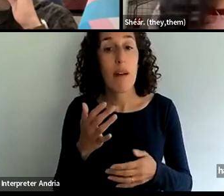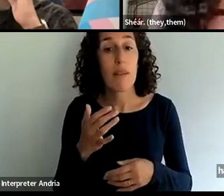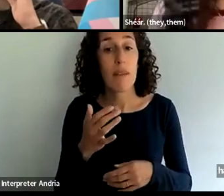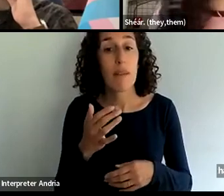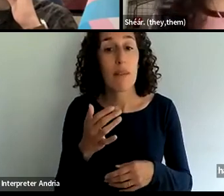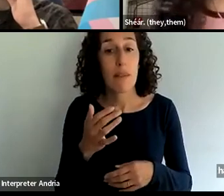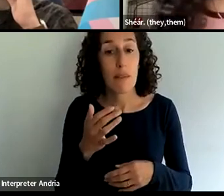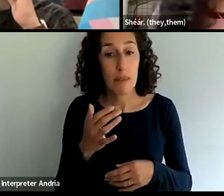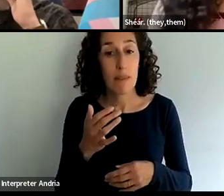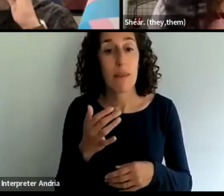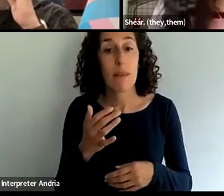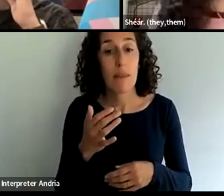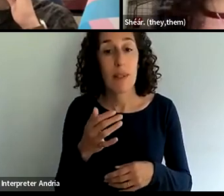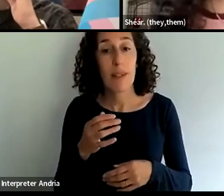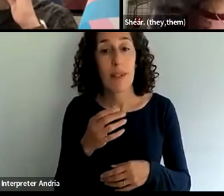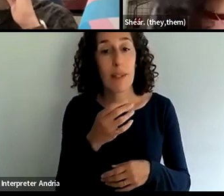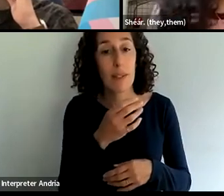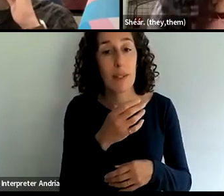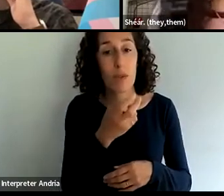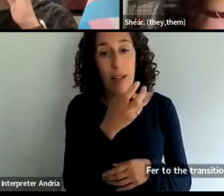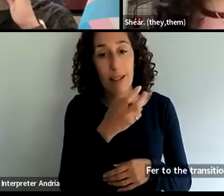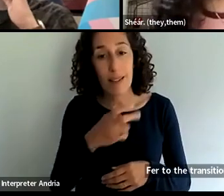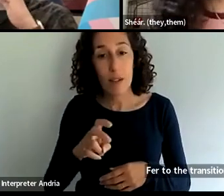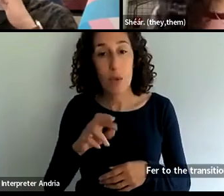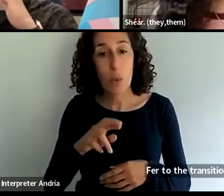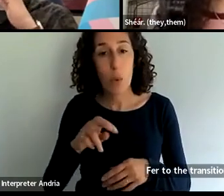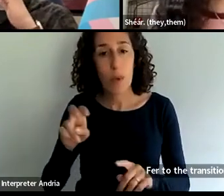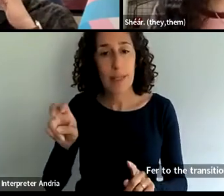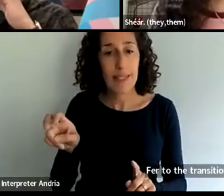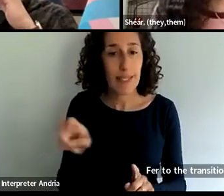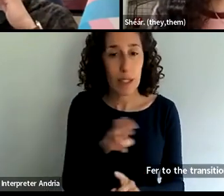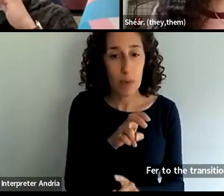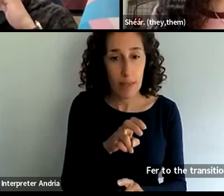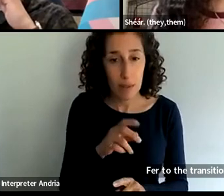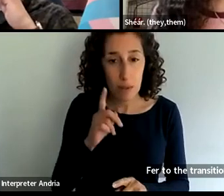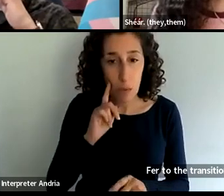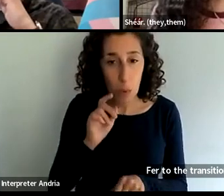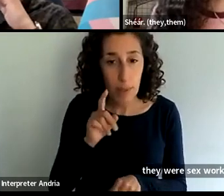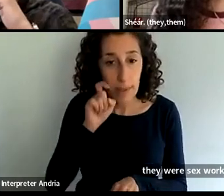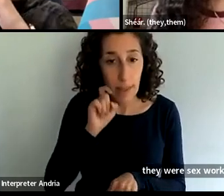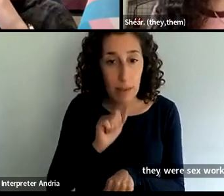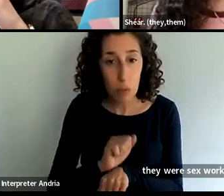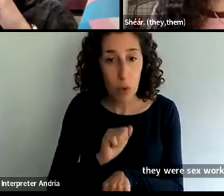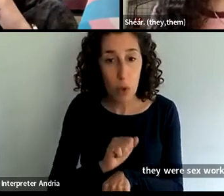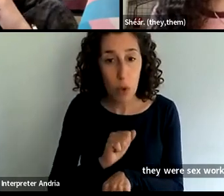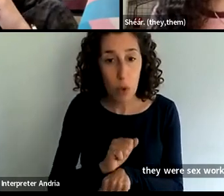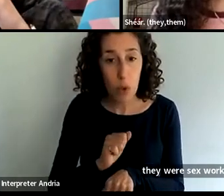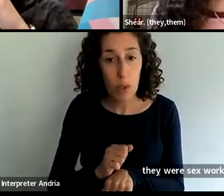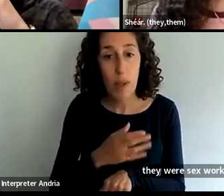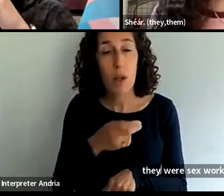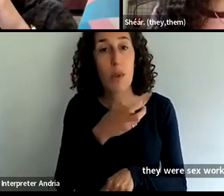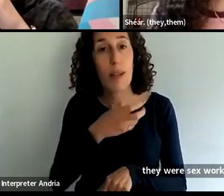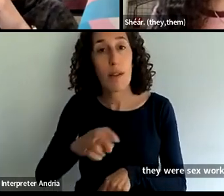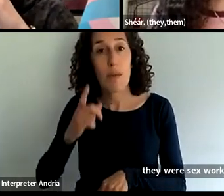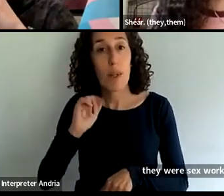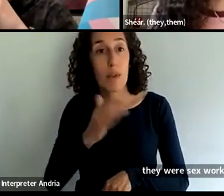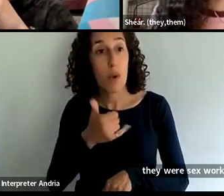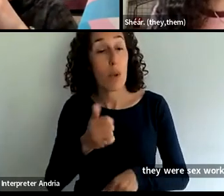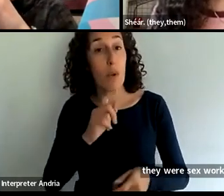and they thought having breasts makes more money. They transitioned because all of their other friends transitioned. Get it